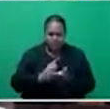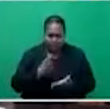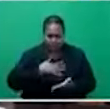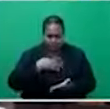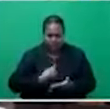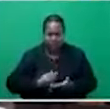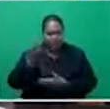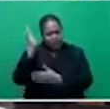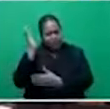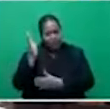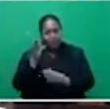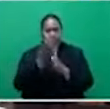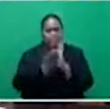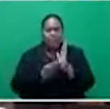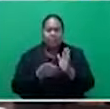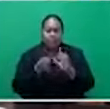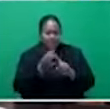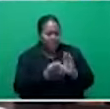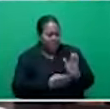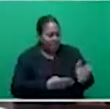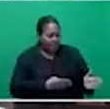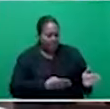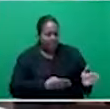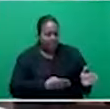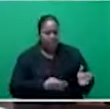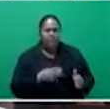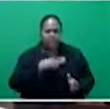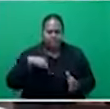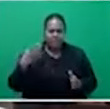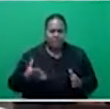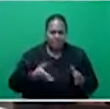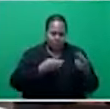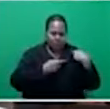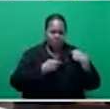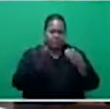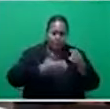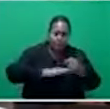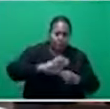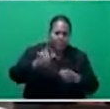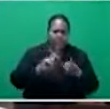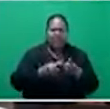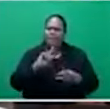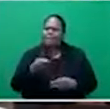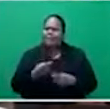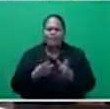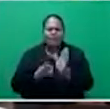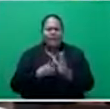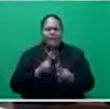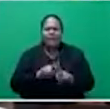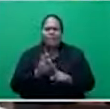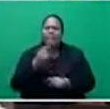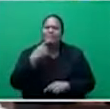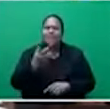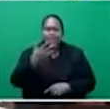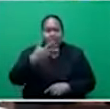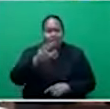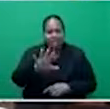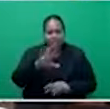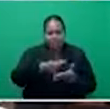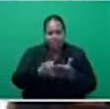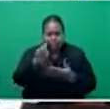presenting the budget, the Honourable Prime Minister, Minister responsible for sugar, and other members, NFP is still going around telling the people that $85 per tonne